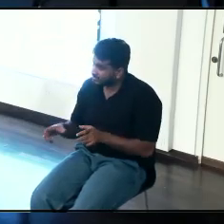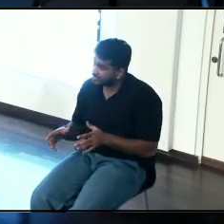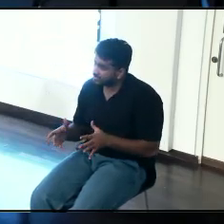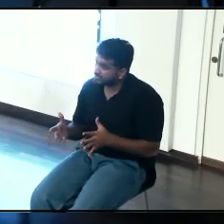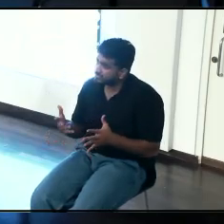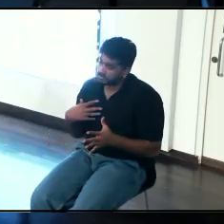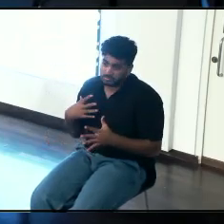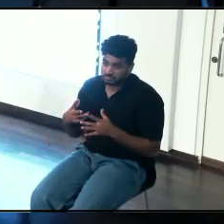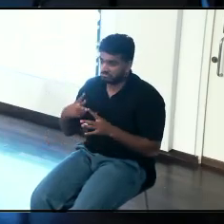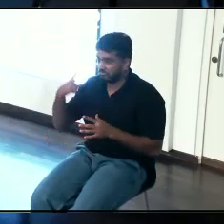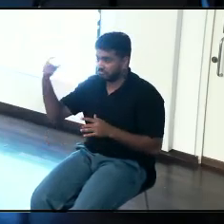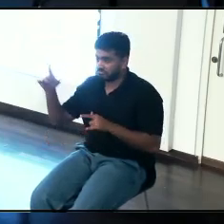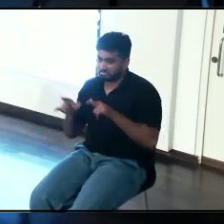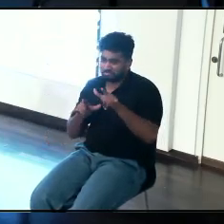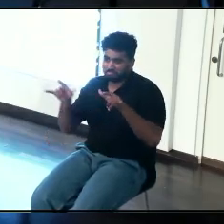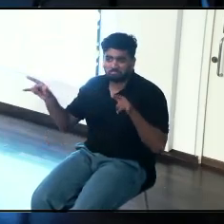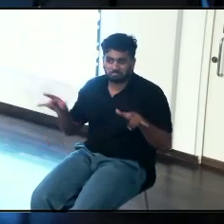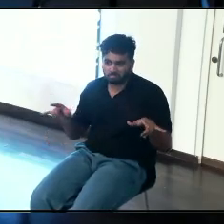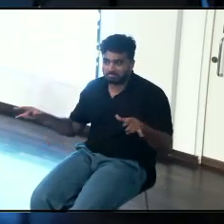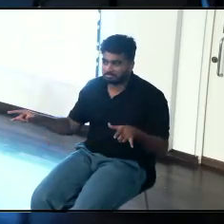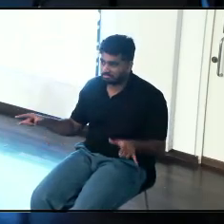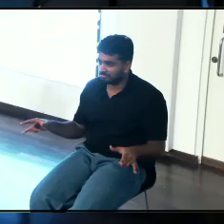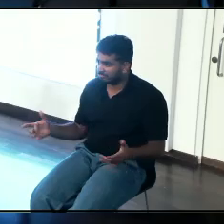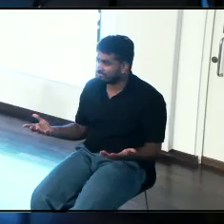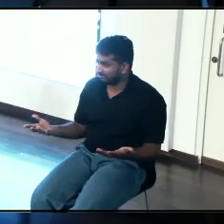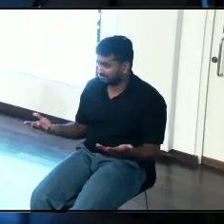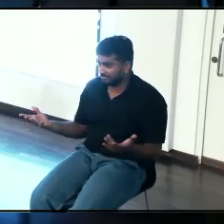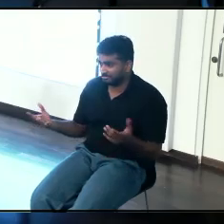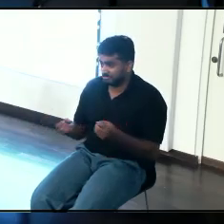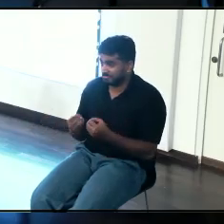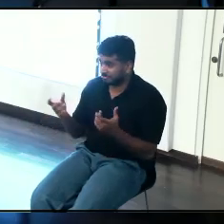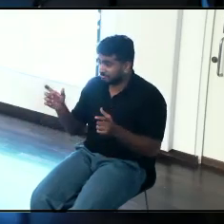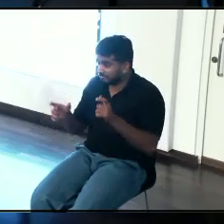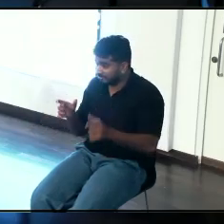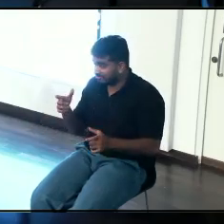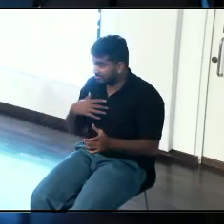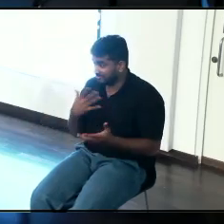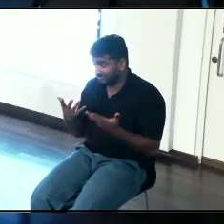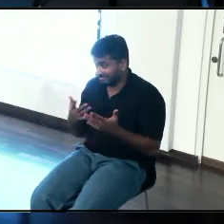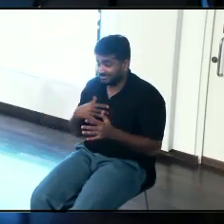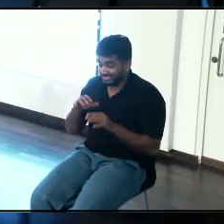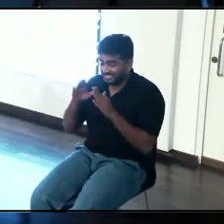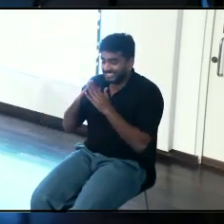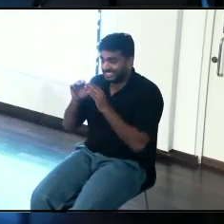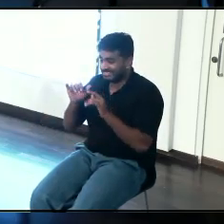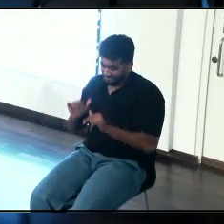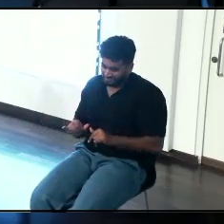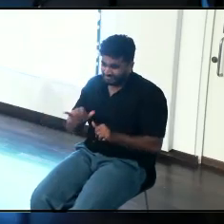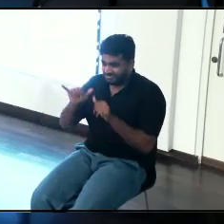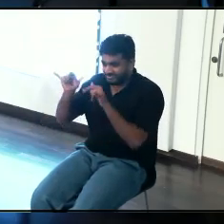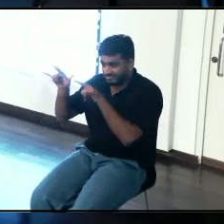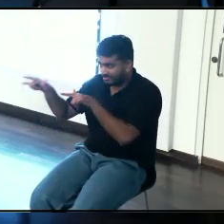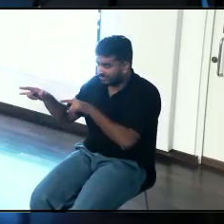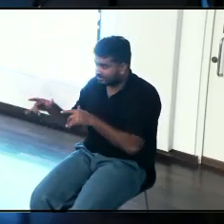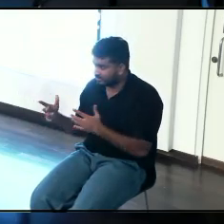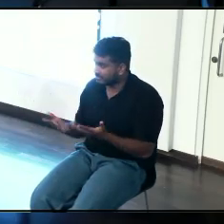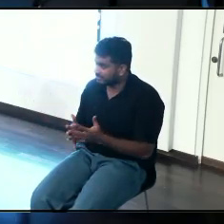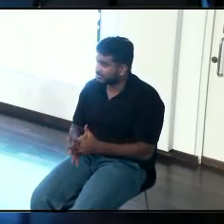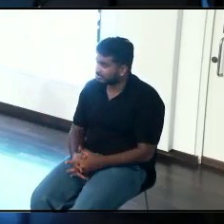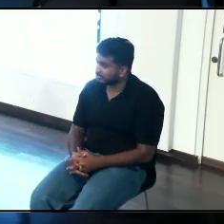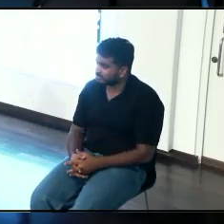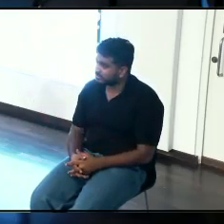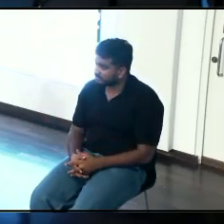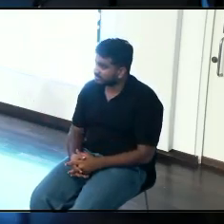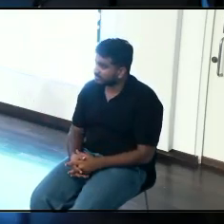have flown out, and most of them are settled abroad, as I seen from the most